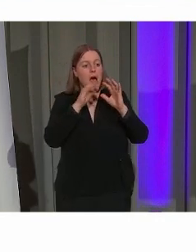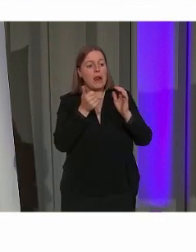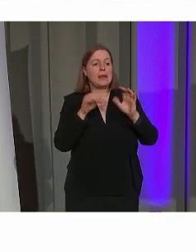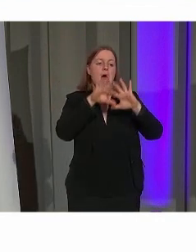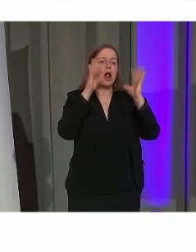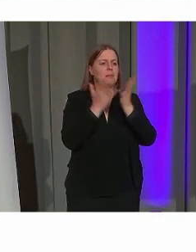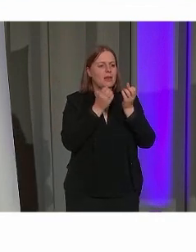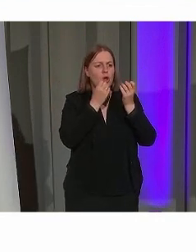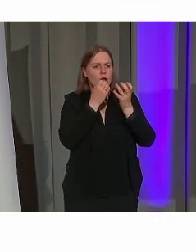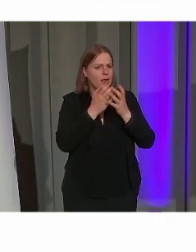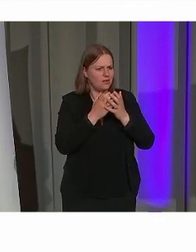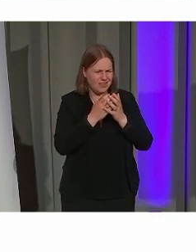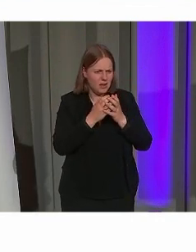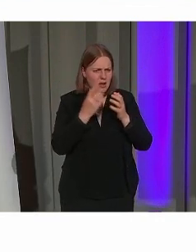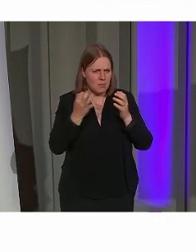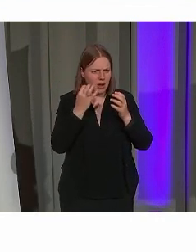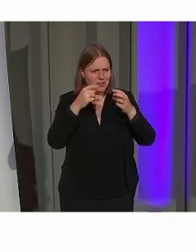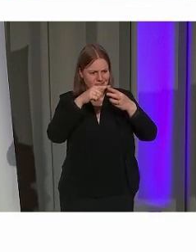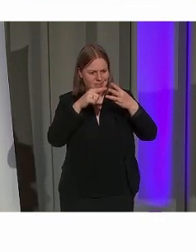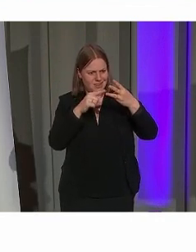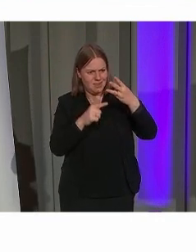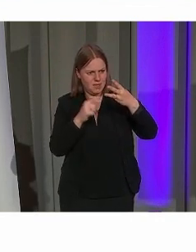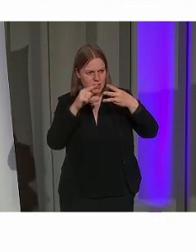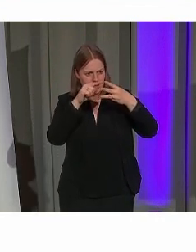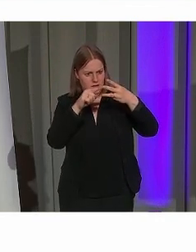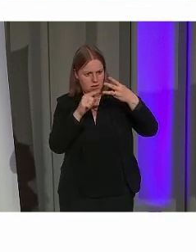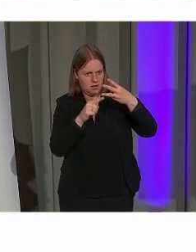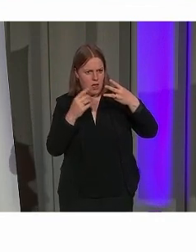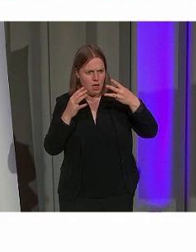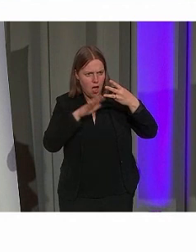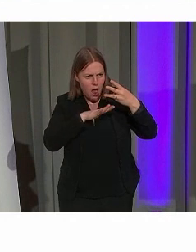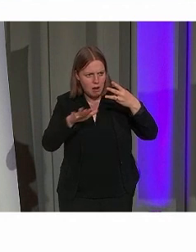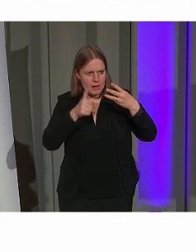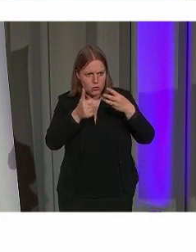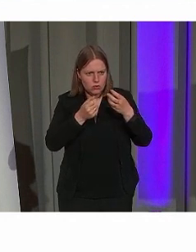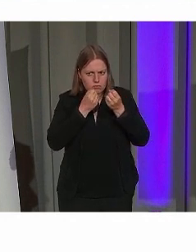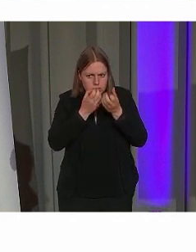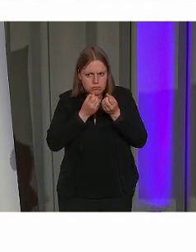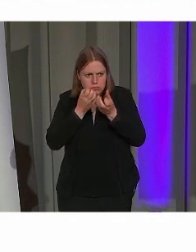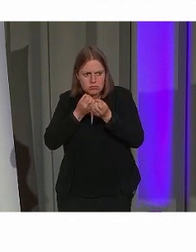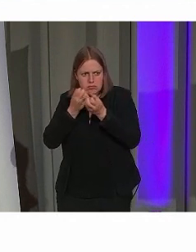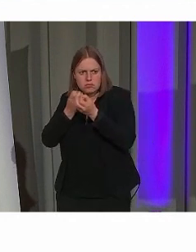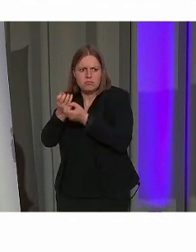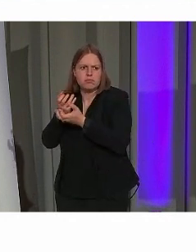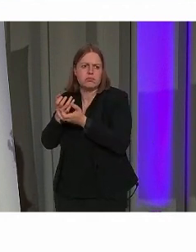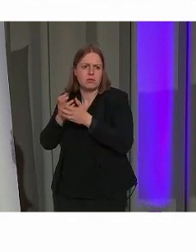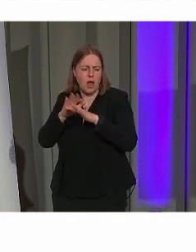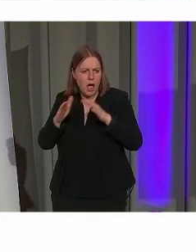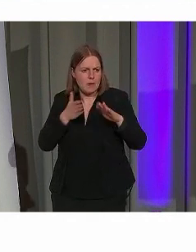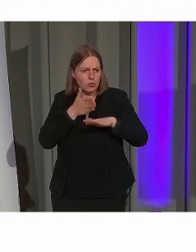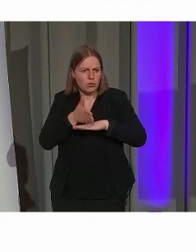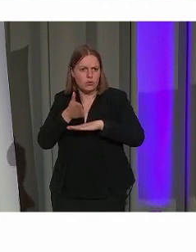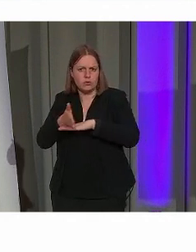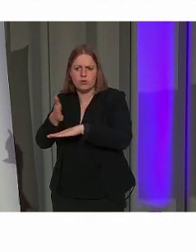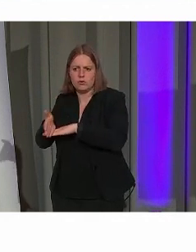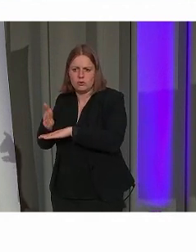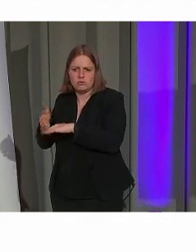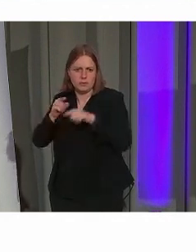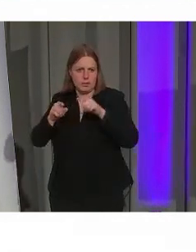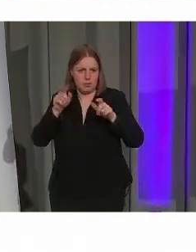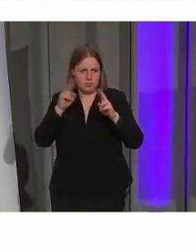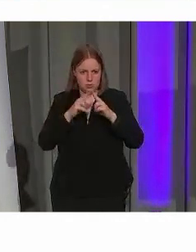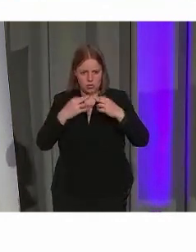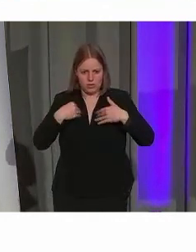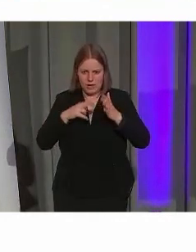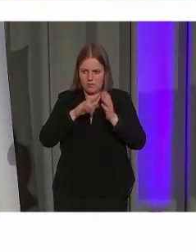that all visitors have and get an holistic and understood of